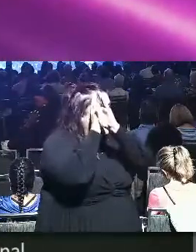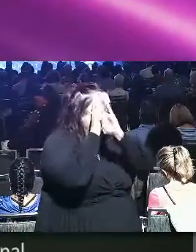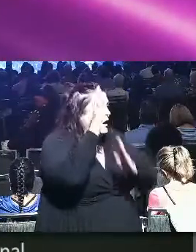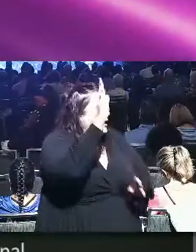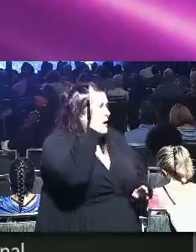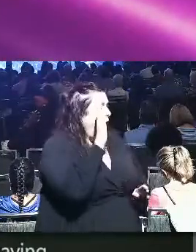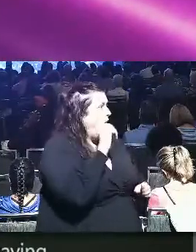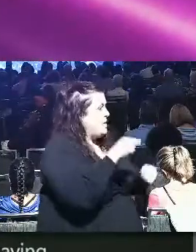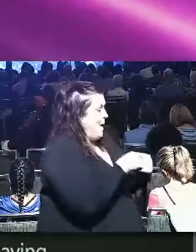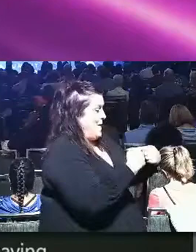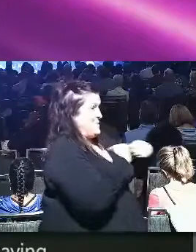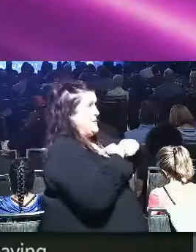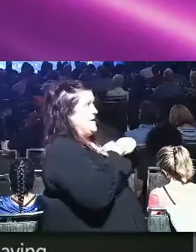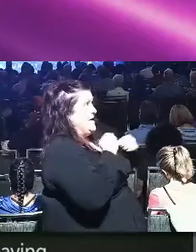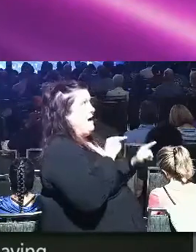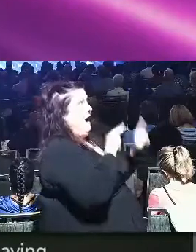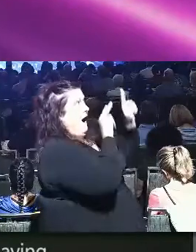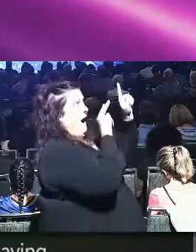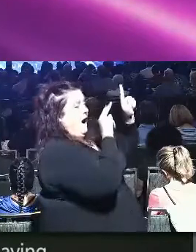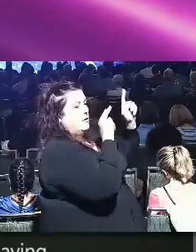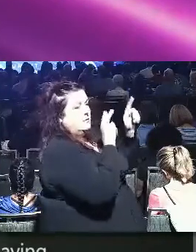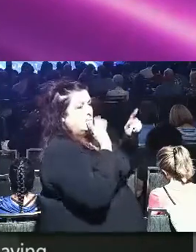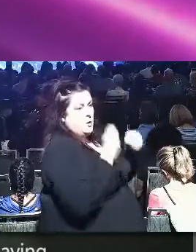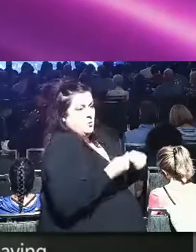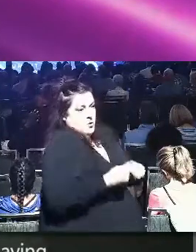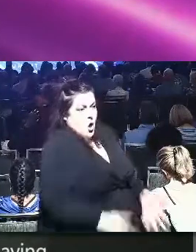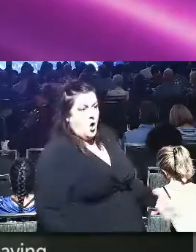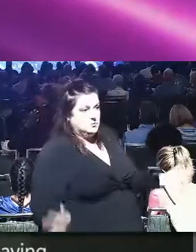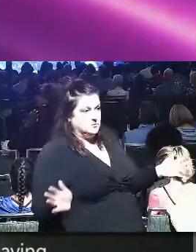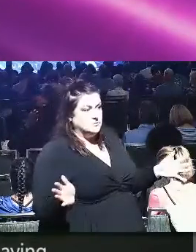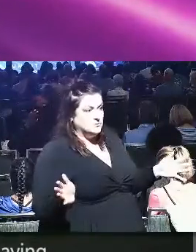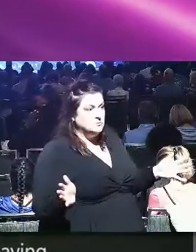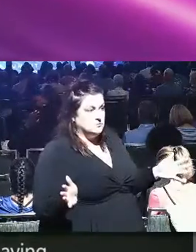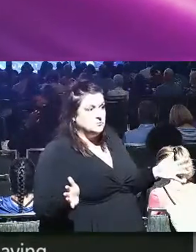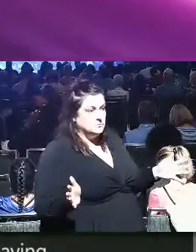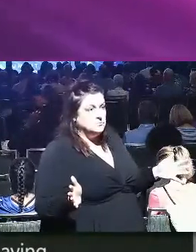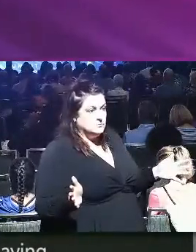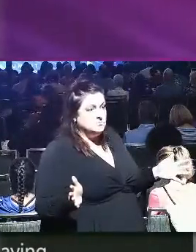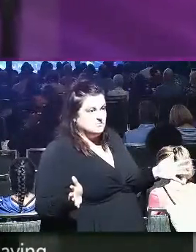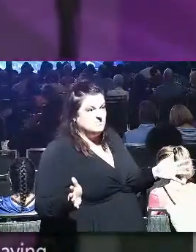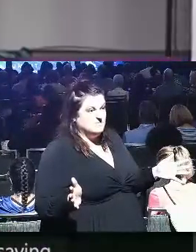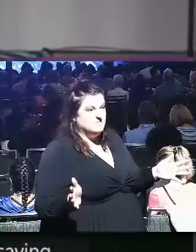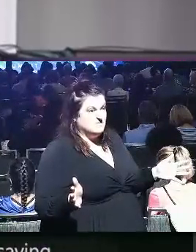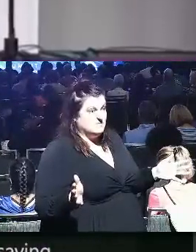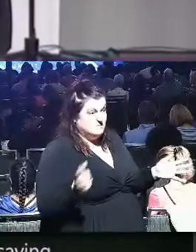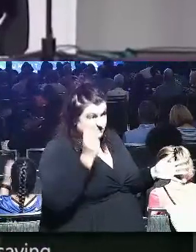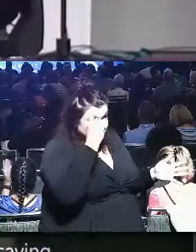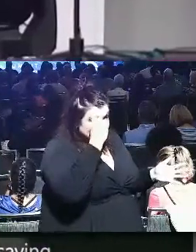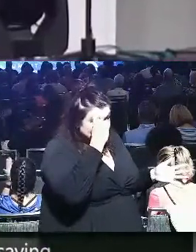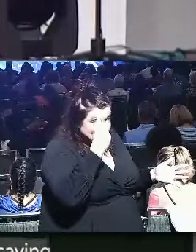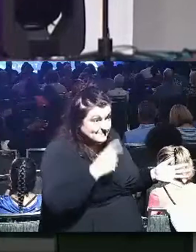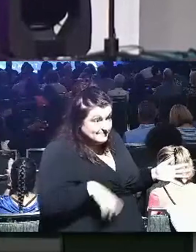all about you, then we lose our way completely. You guys with me there?